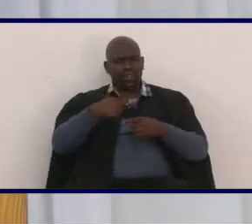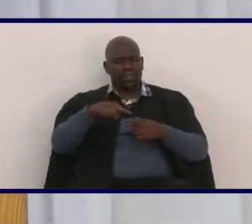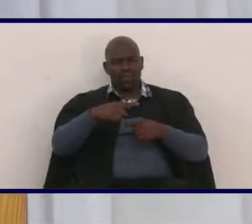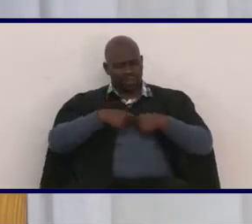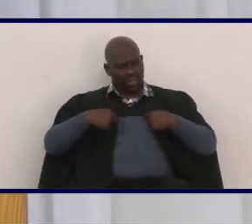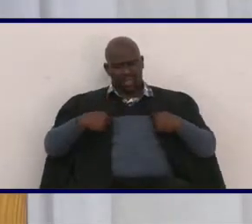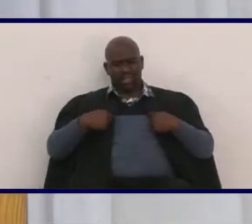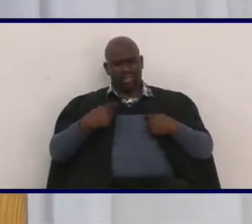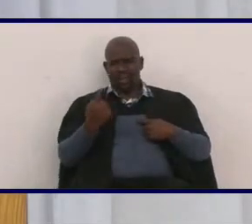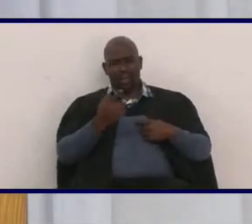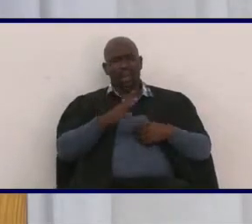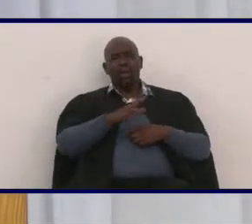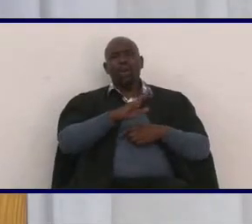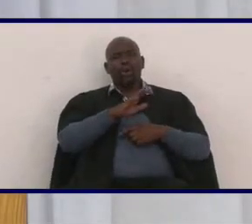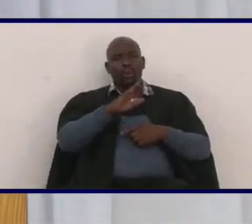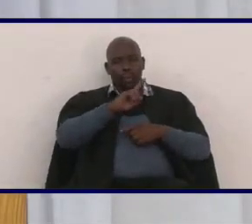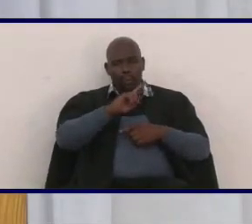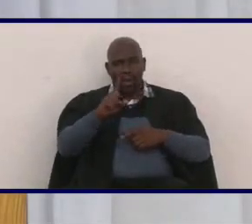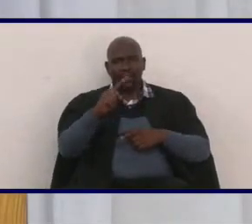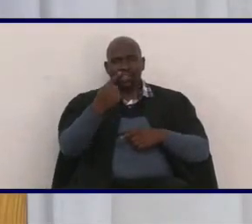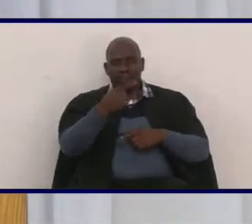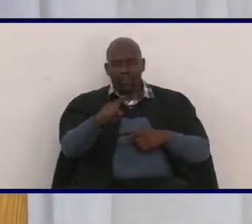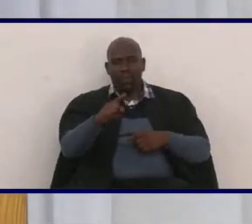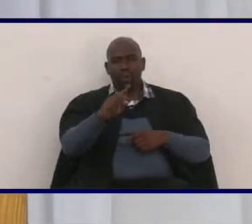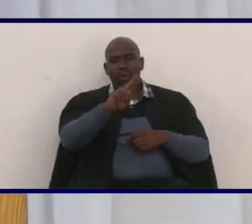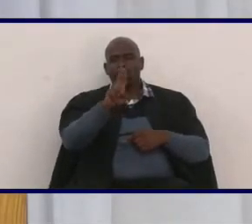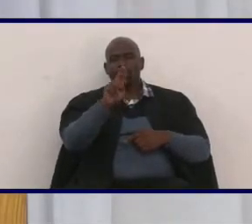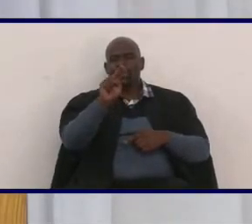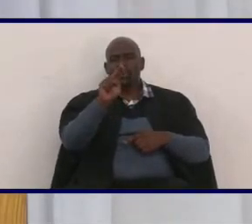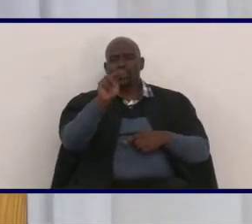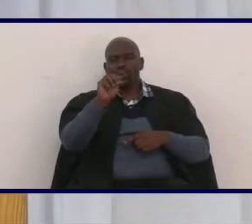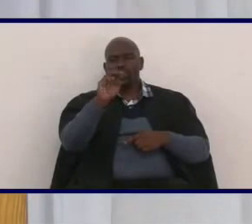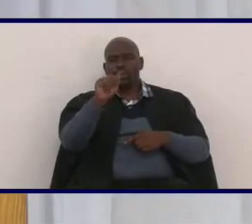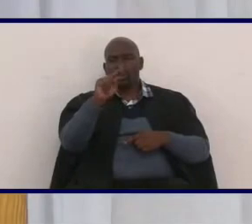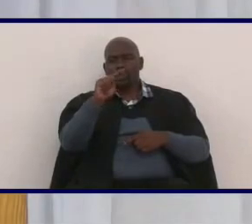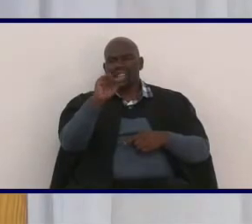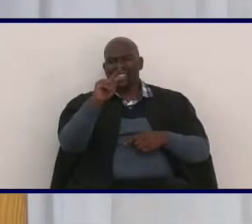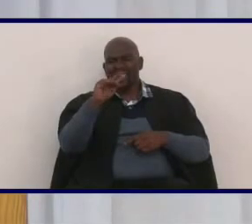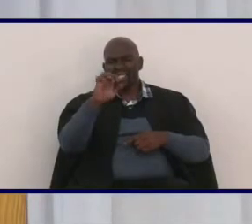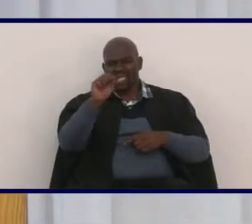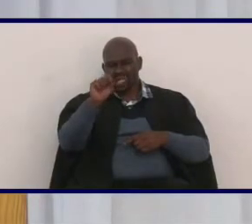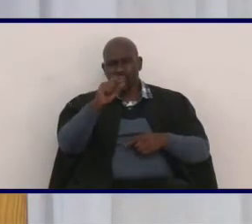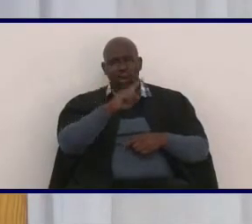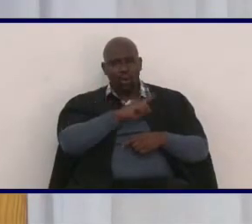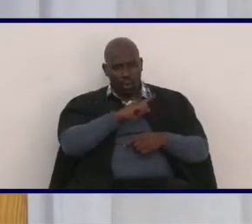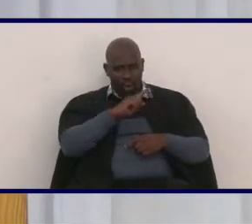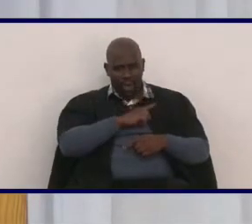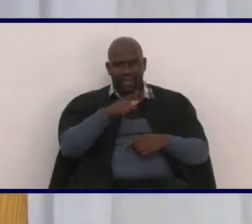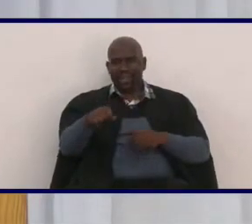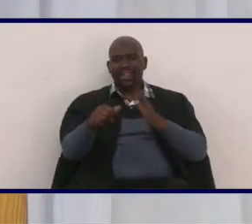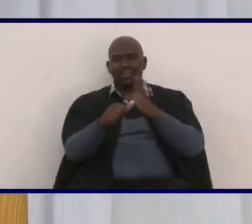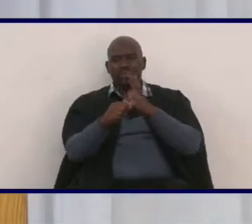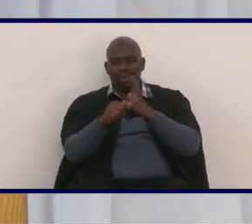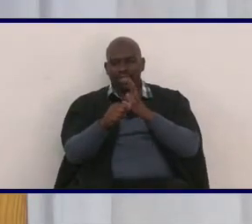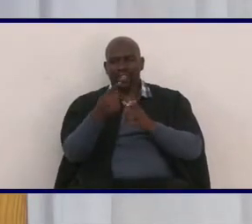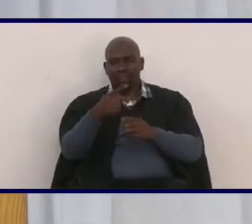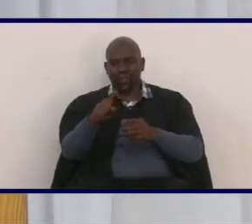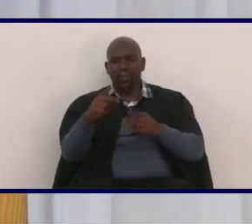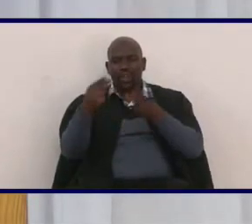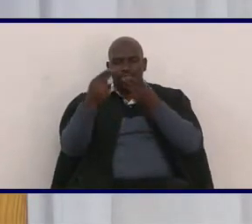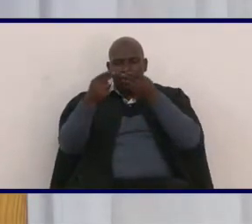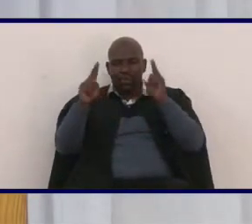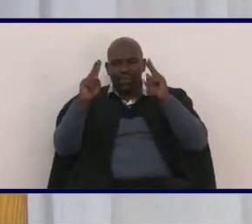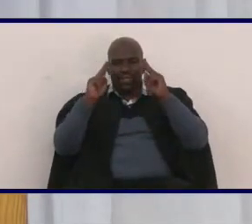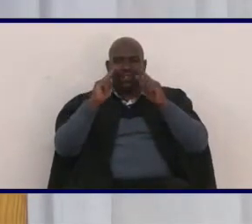humanities, but because the humanities is key to the university's vision of a transformative, responsive